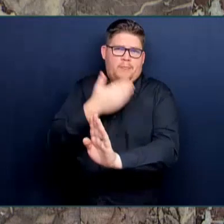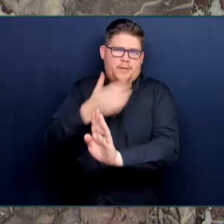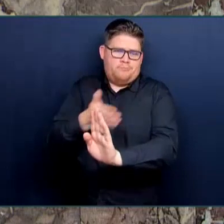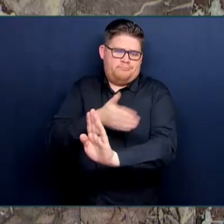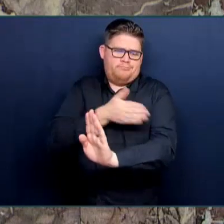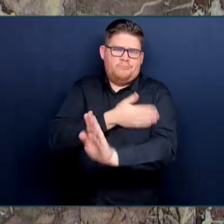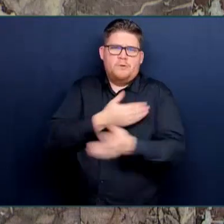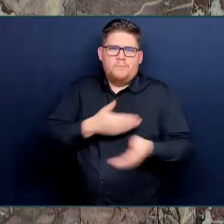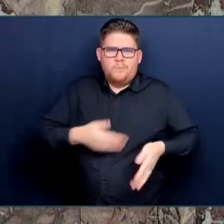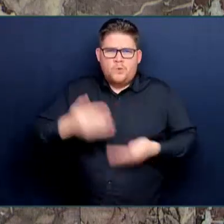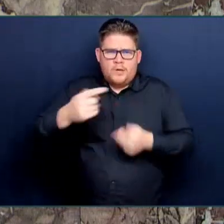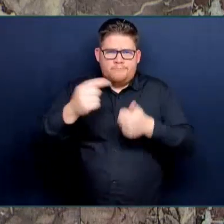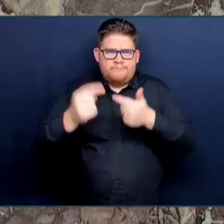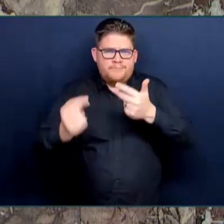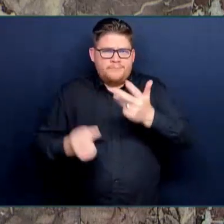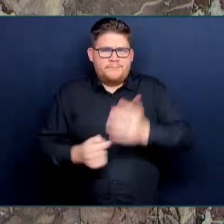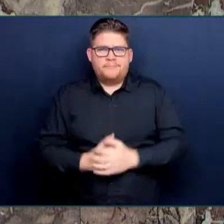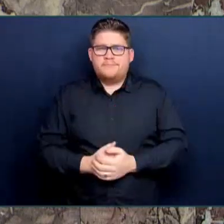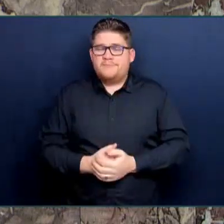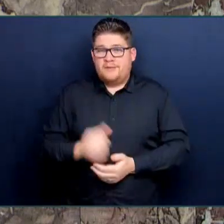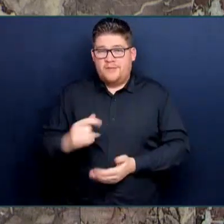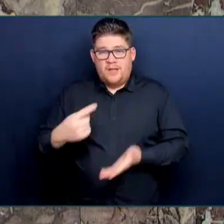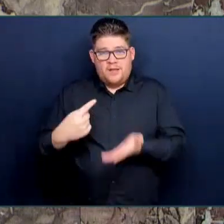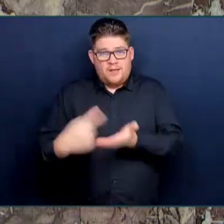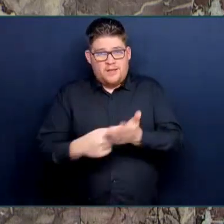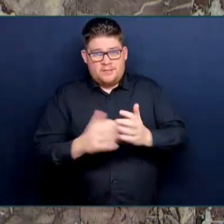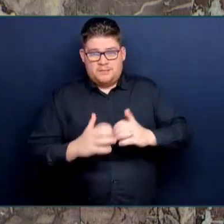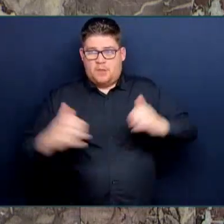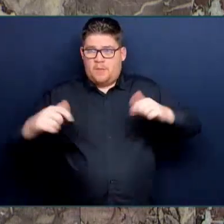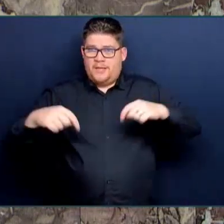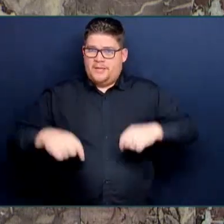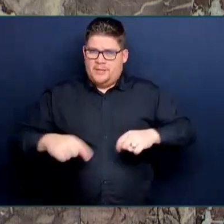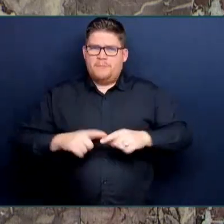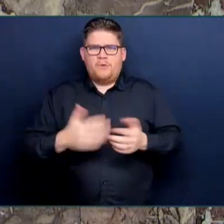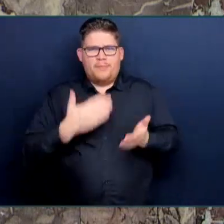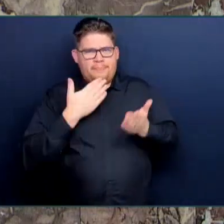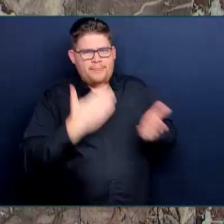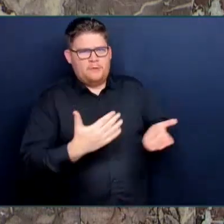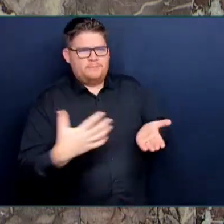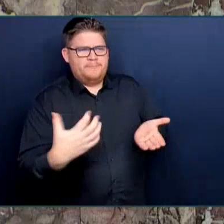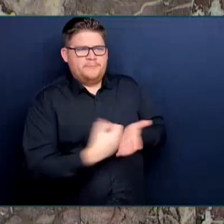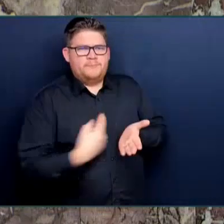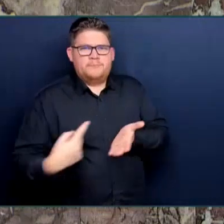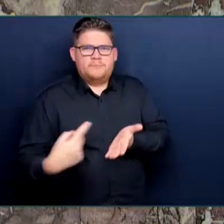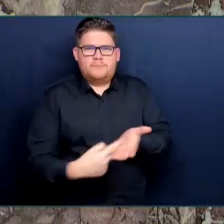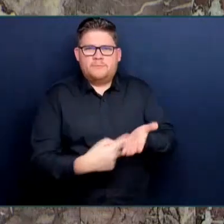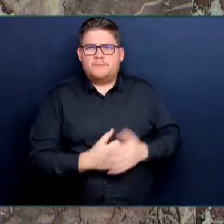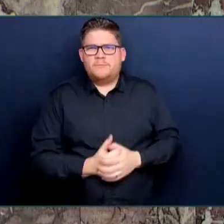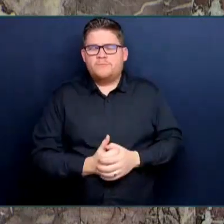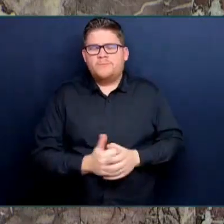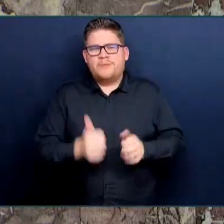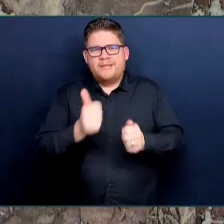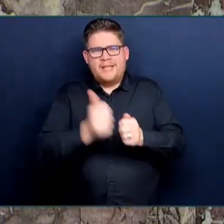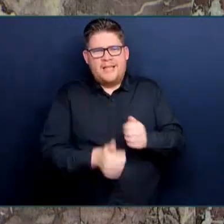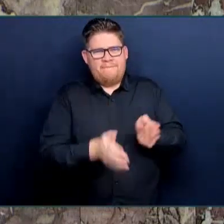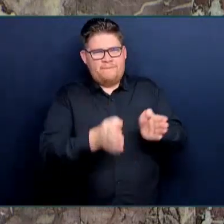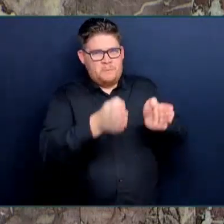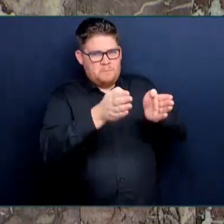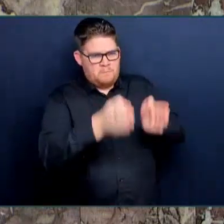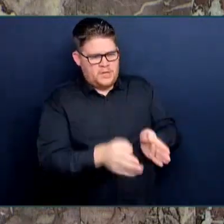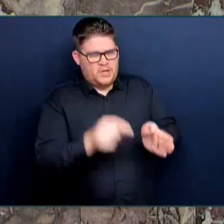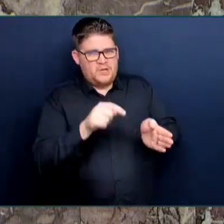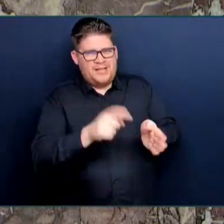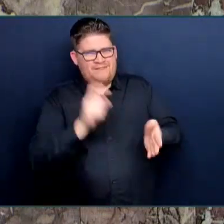this place. Everybody deserves to be treated with respect and poverty and not live in